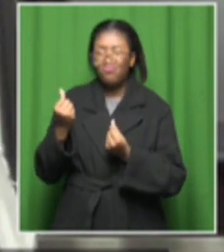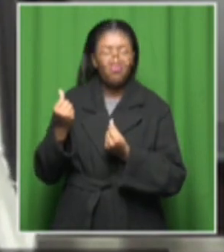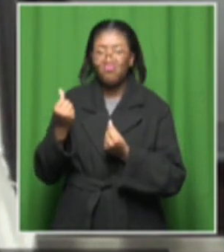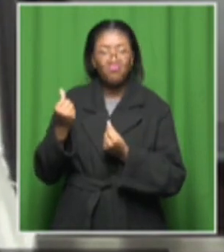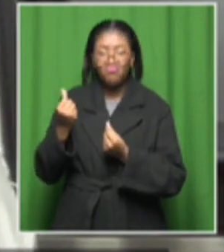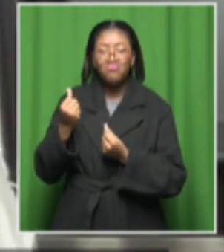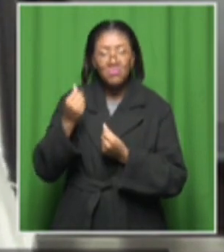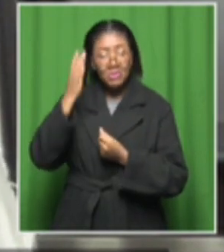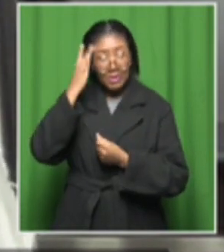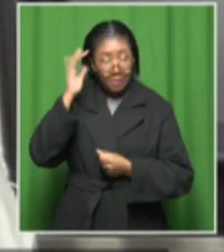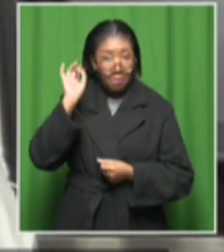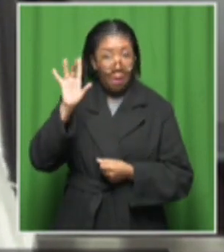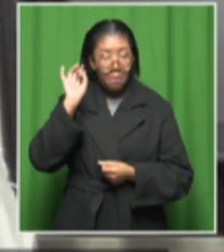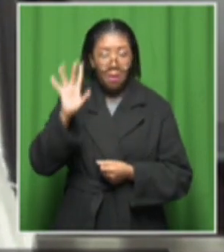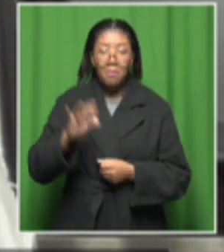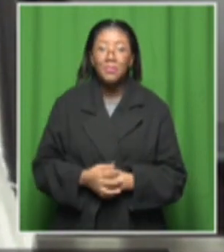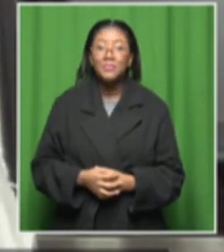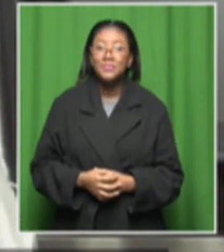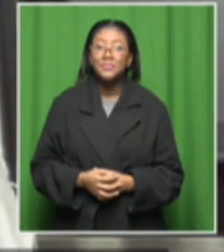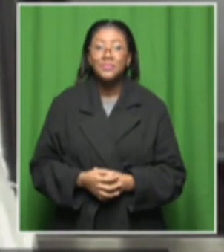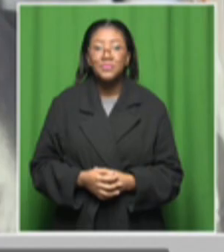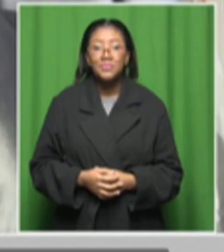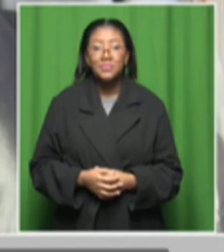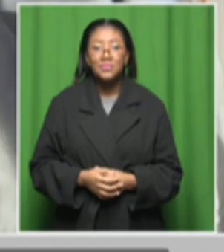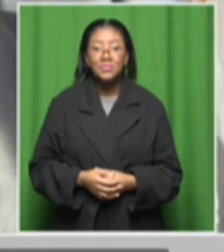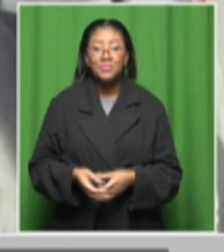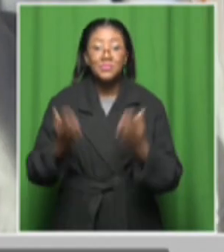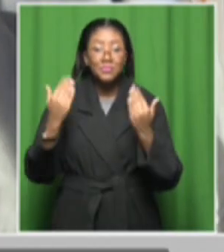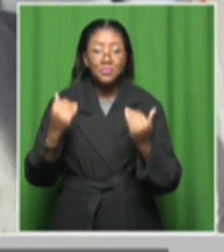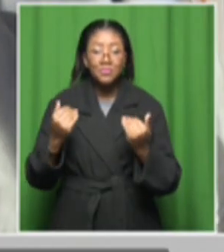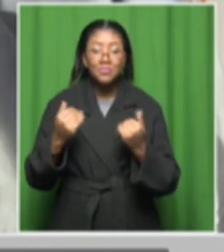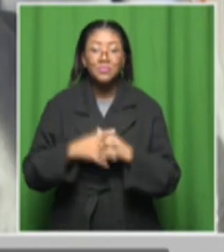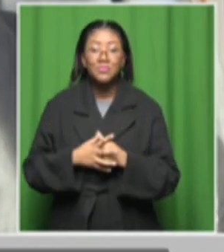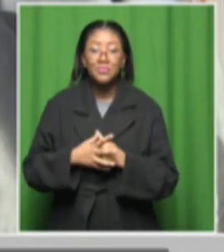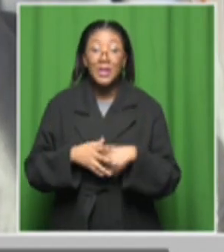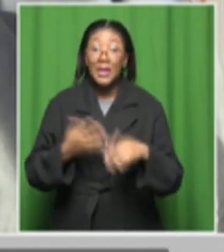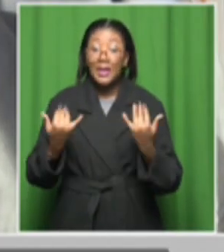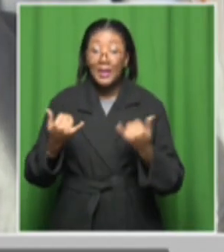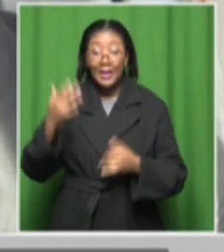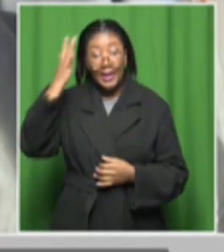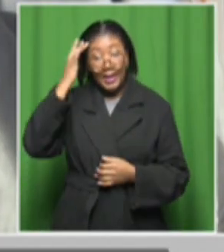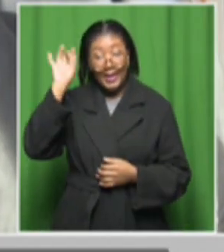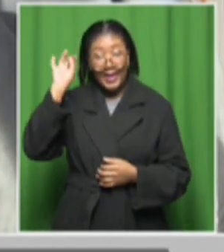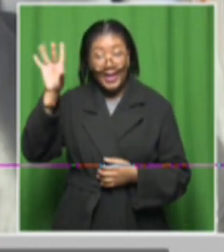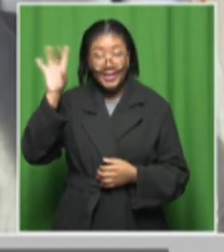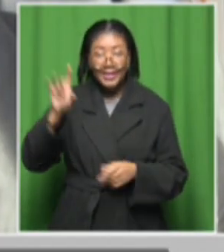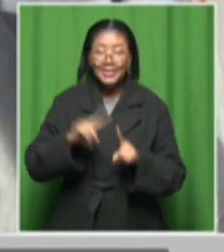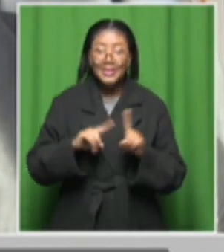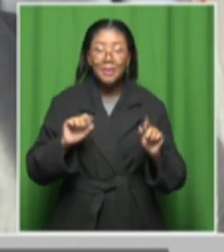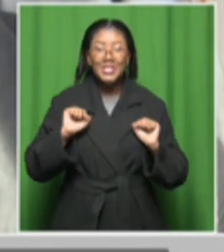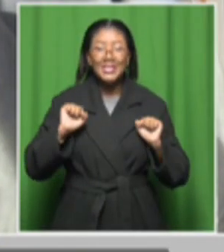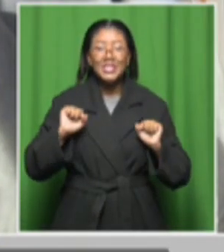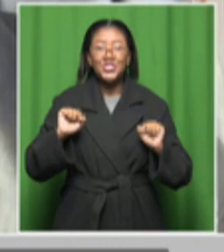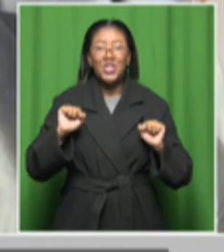their headaches. I wonder if we're also just looking at the connection between headaches and seizures. Is this a